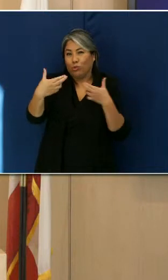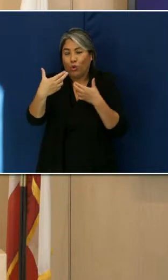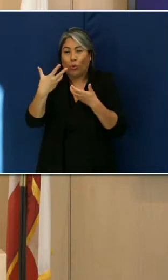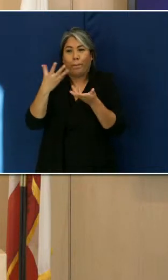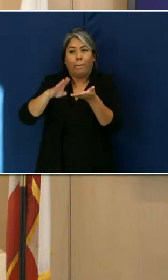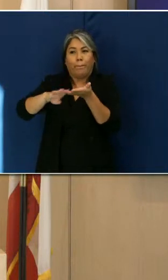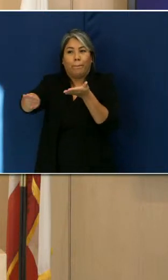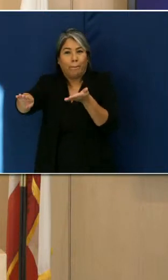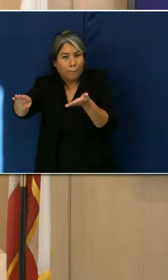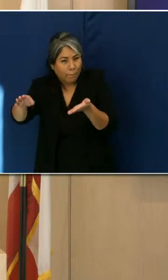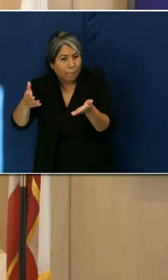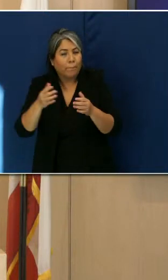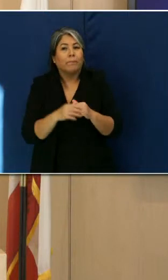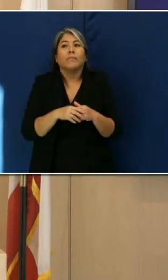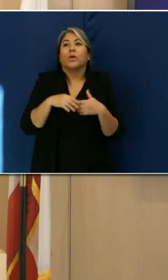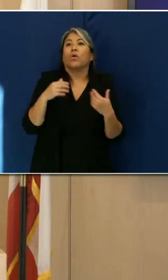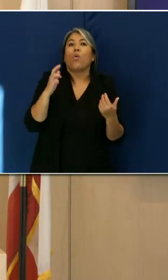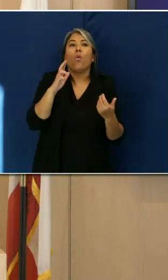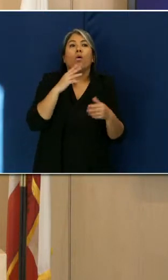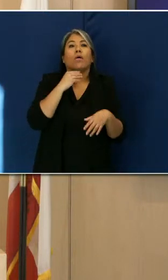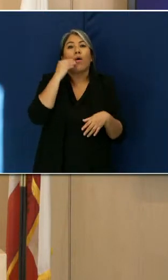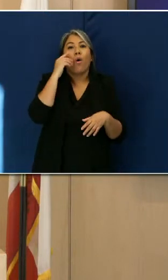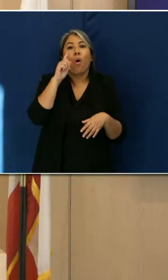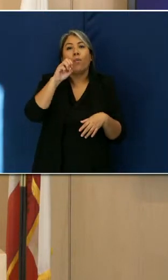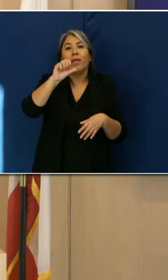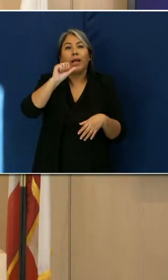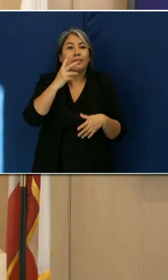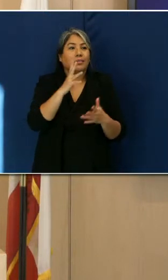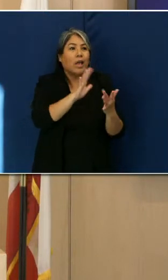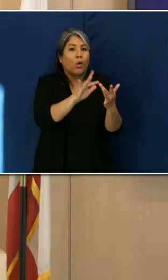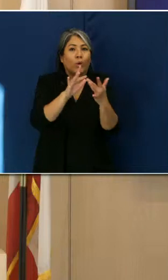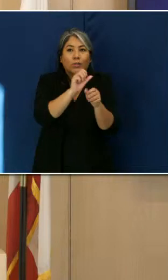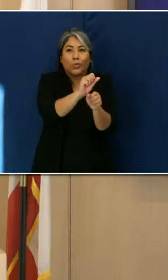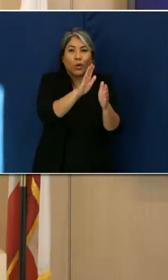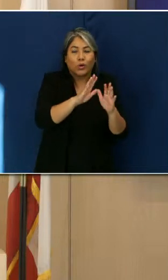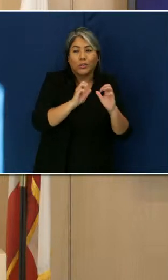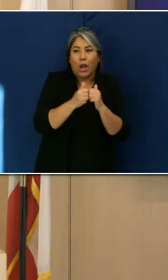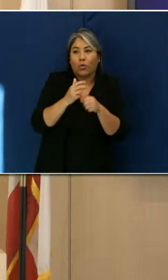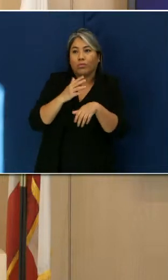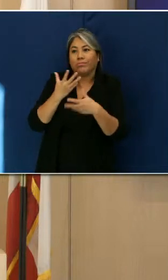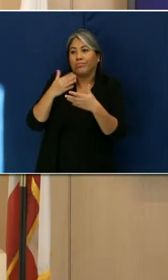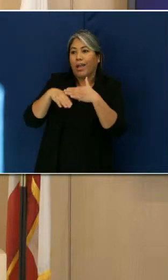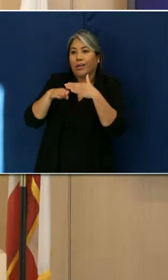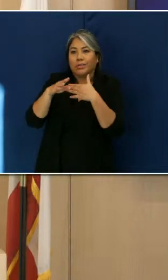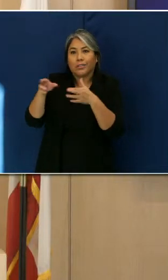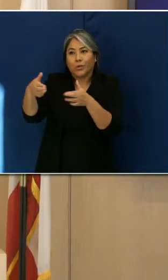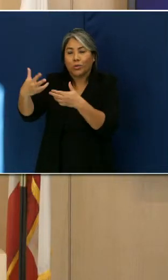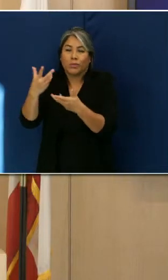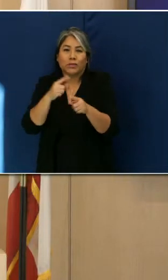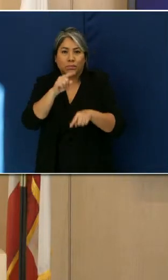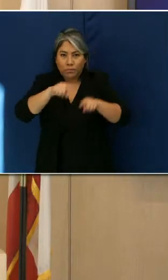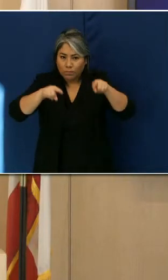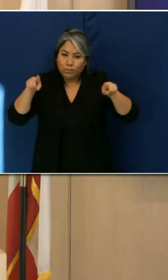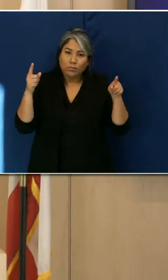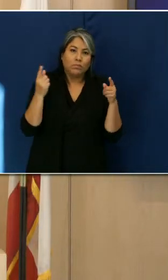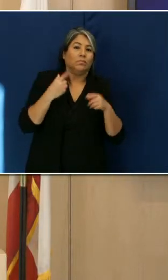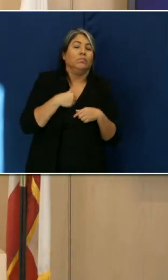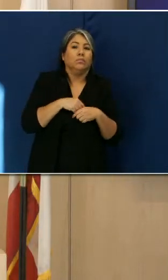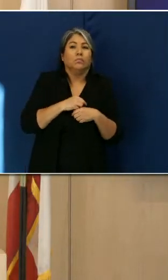can better allow homeless outreach workers to be able to access those rooms. There are a variety of ways, and we're exploring all of them.